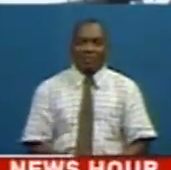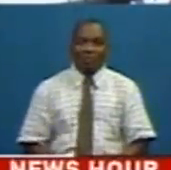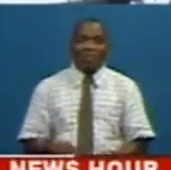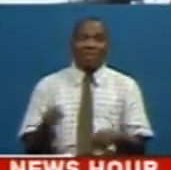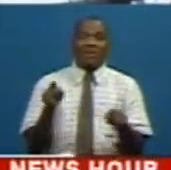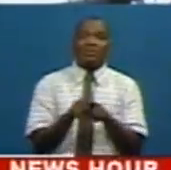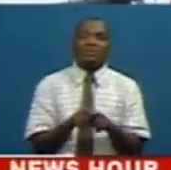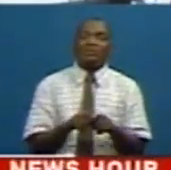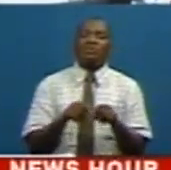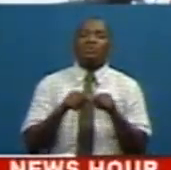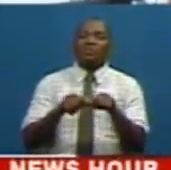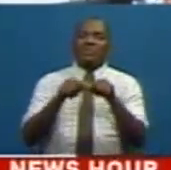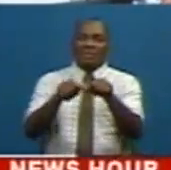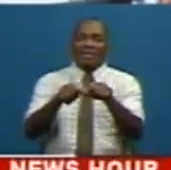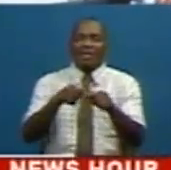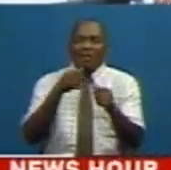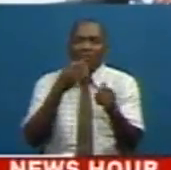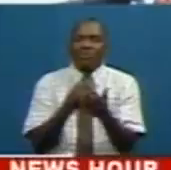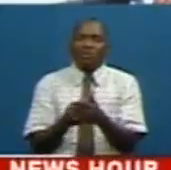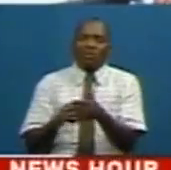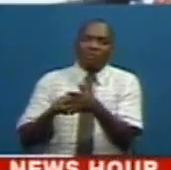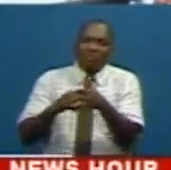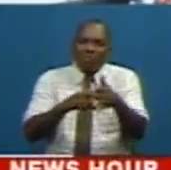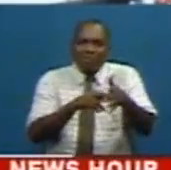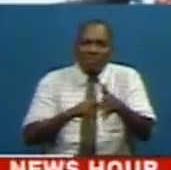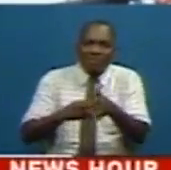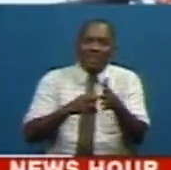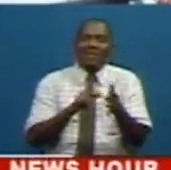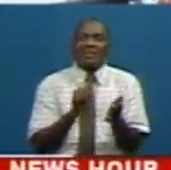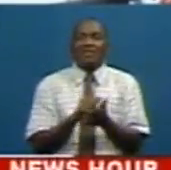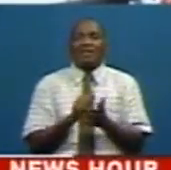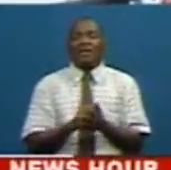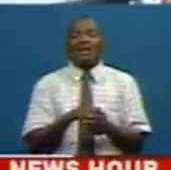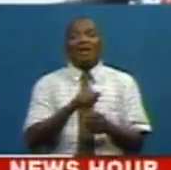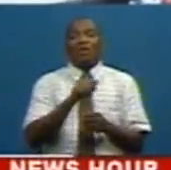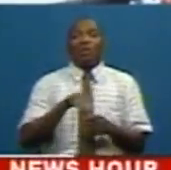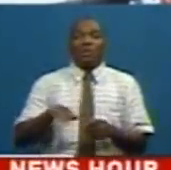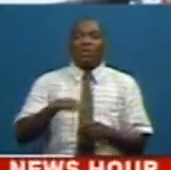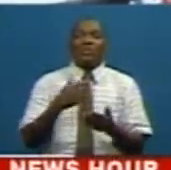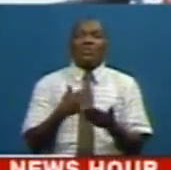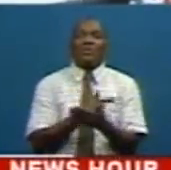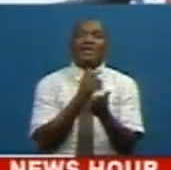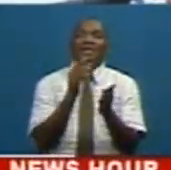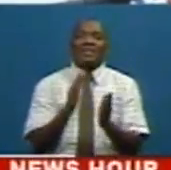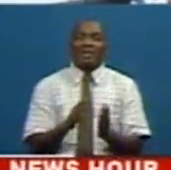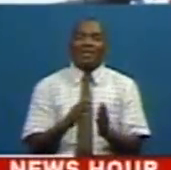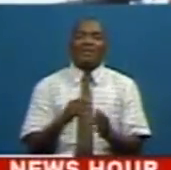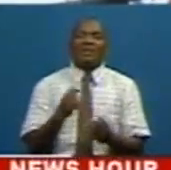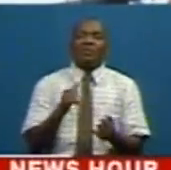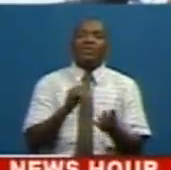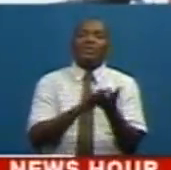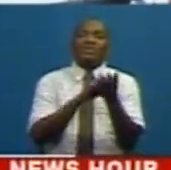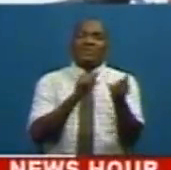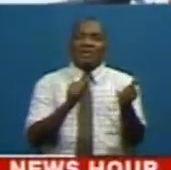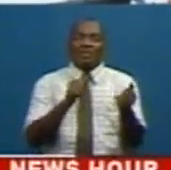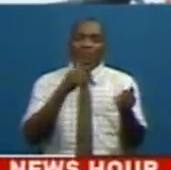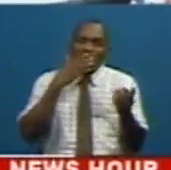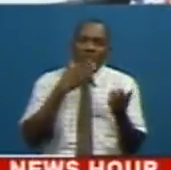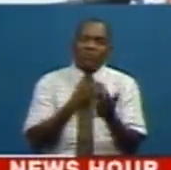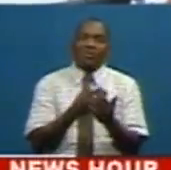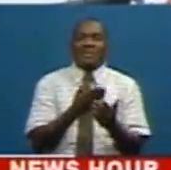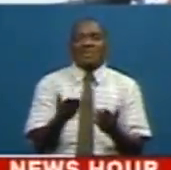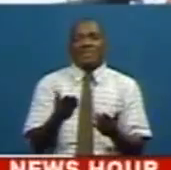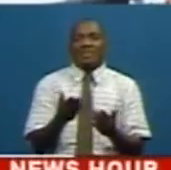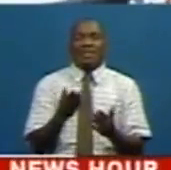as well as sustain a good maintenance culture so that our fellow Ghanaians are assured of good quality